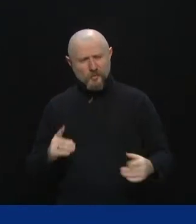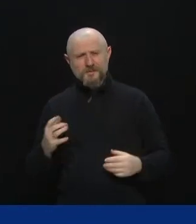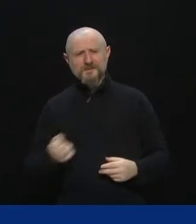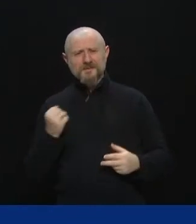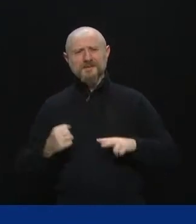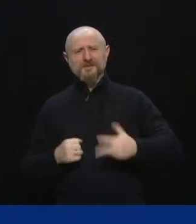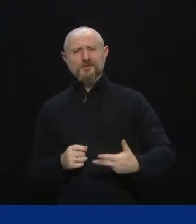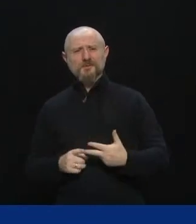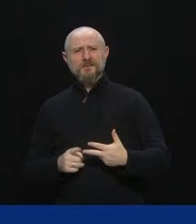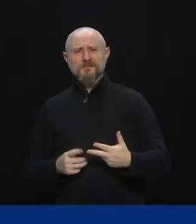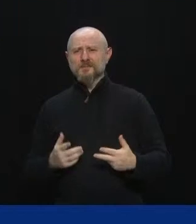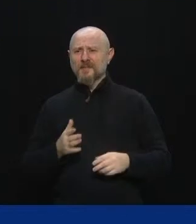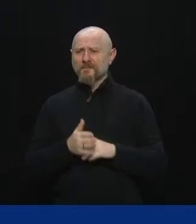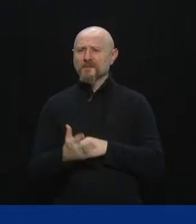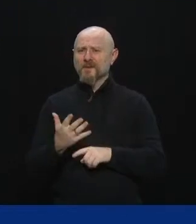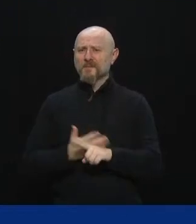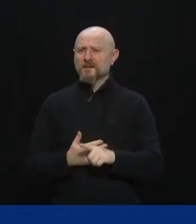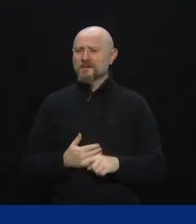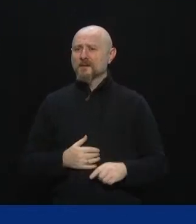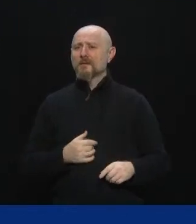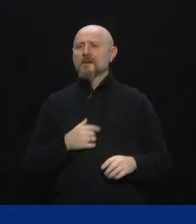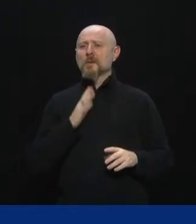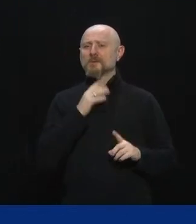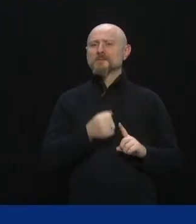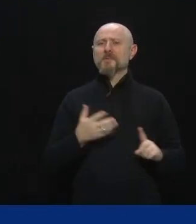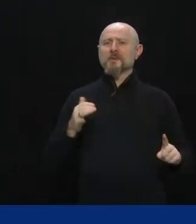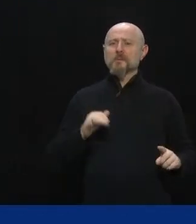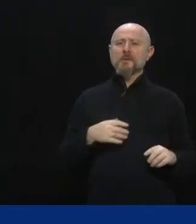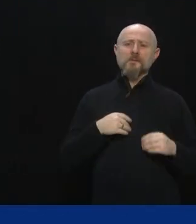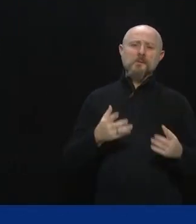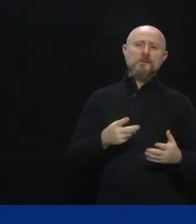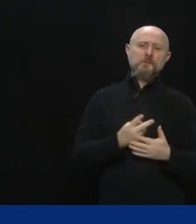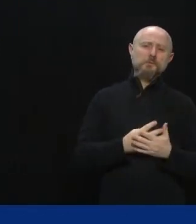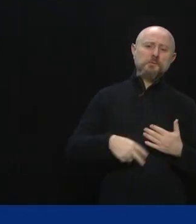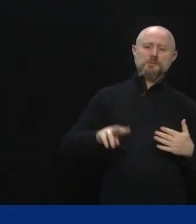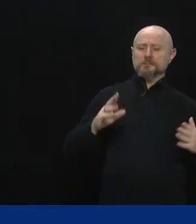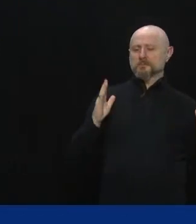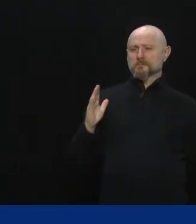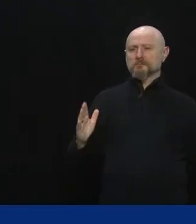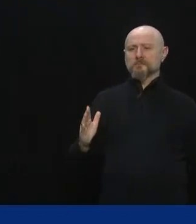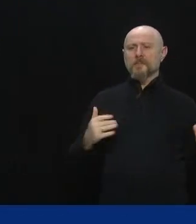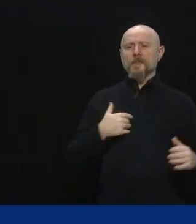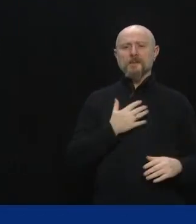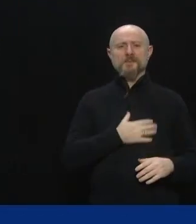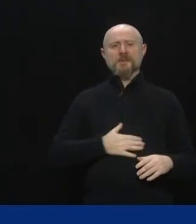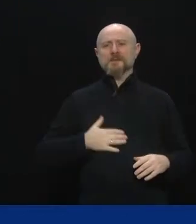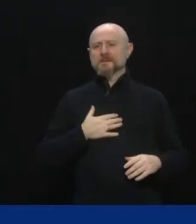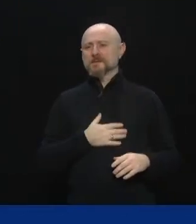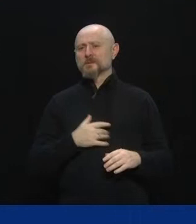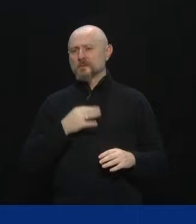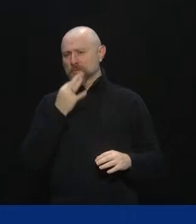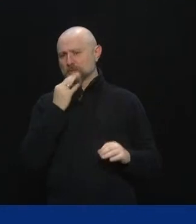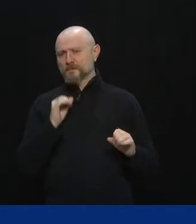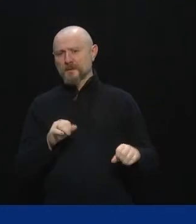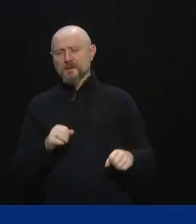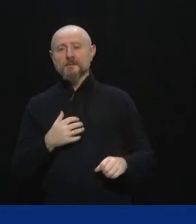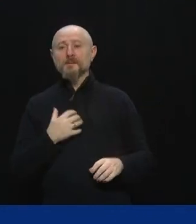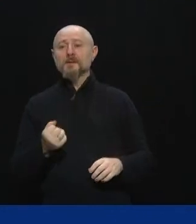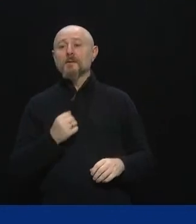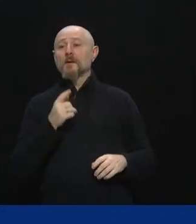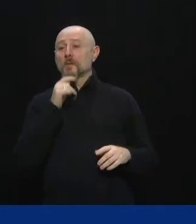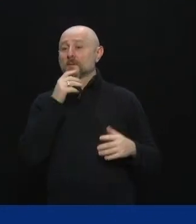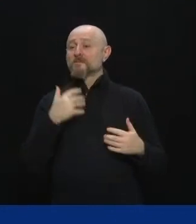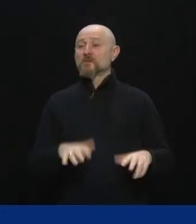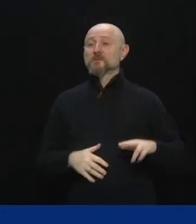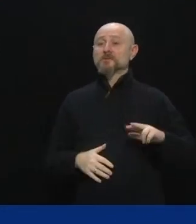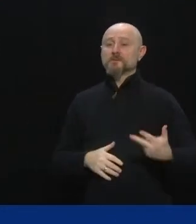you're eligible, and we'll expand this to give you the 2-week period in order to get it done. But please do it as soon as you can. And I thank the ones who already did this, who on their